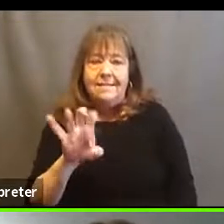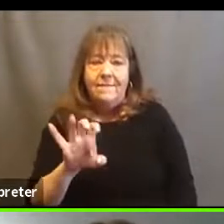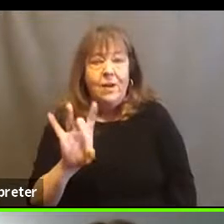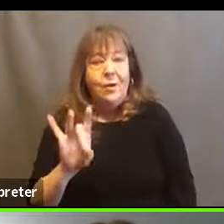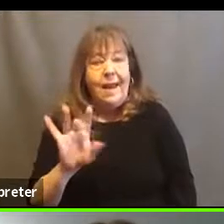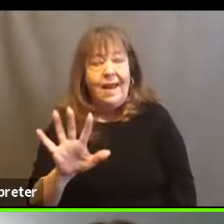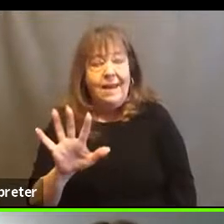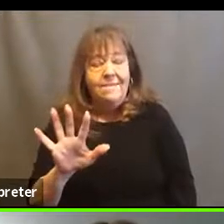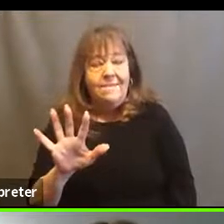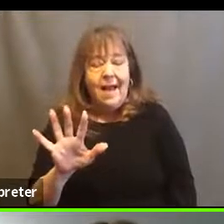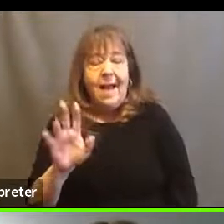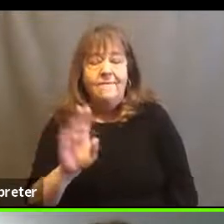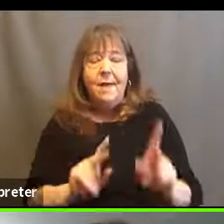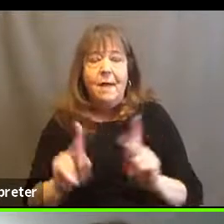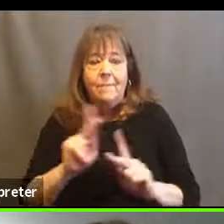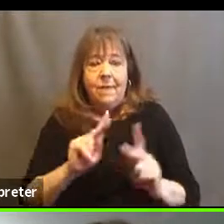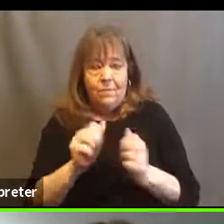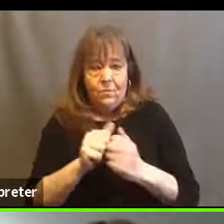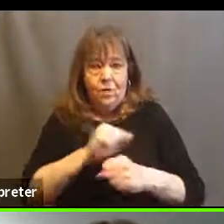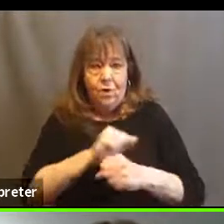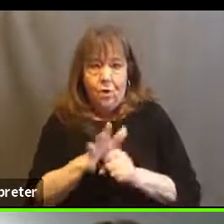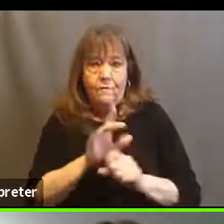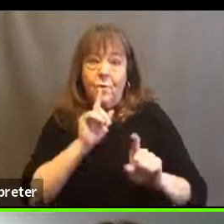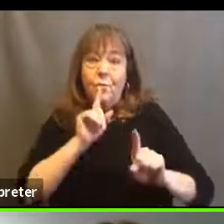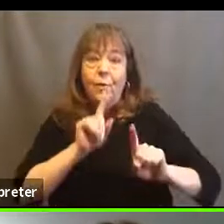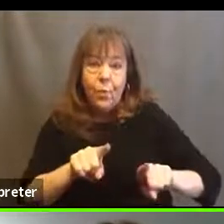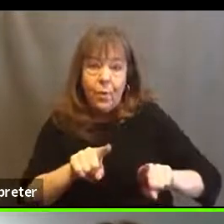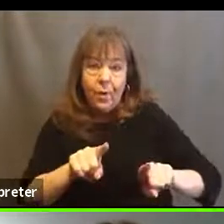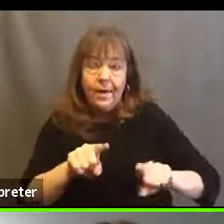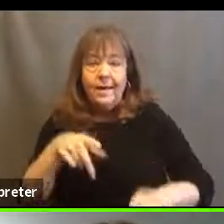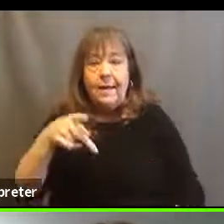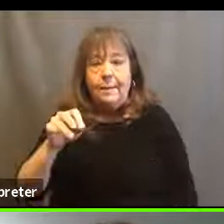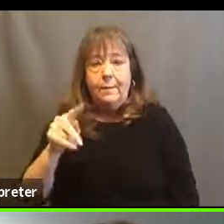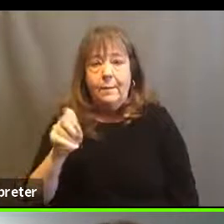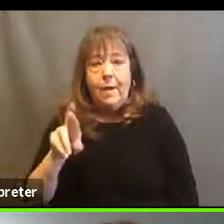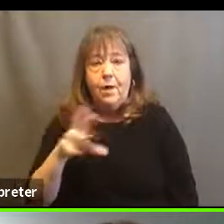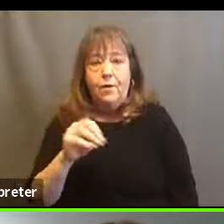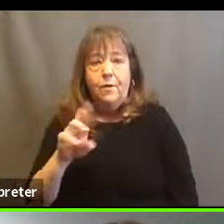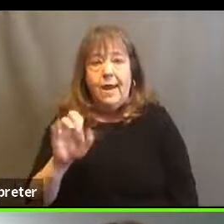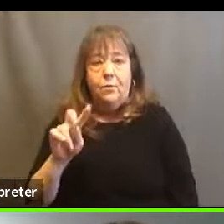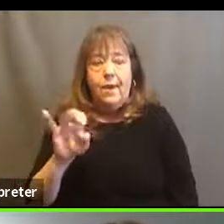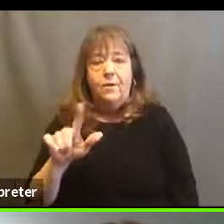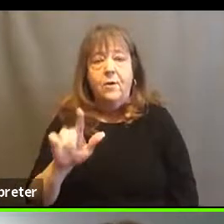32,785 total cases of COVID-19 reported in Potter and Randall County,